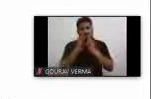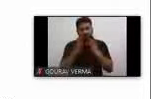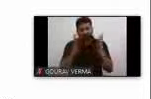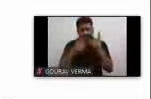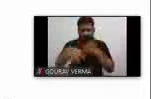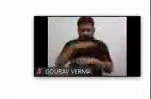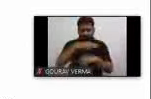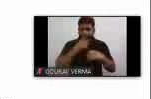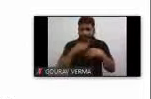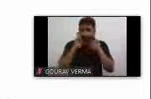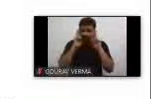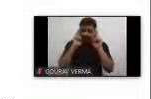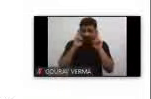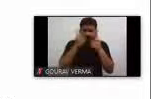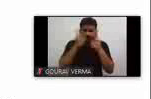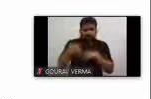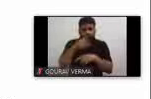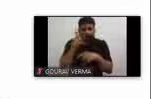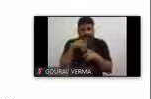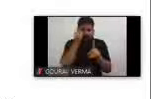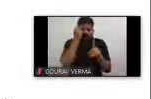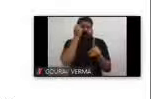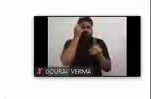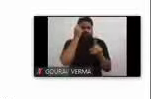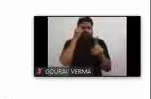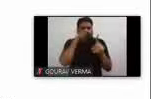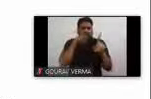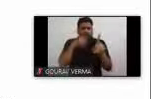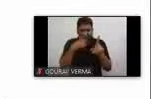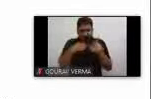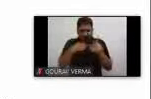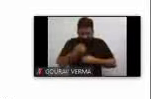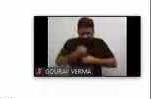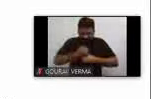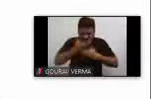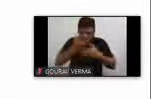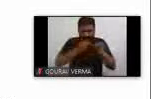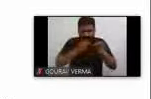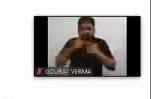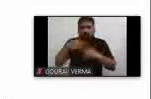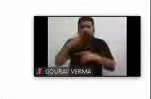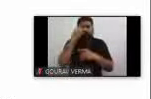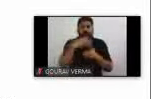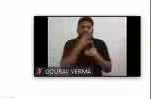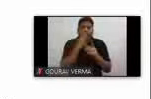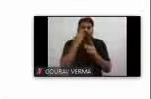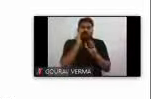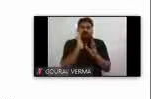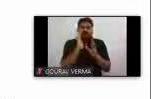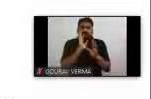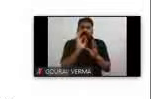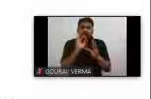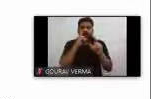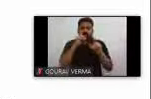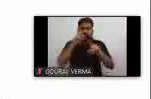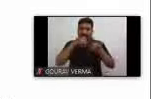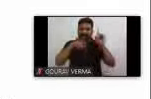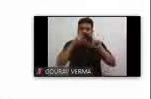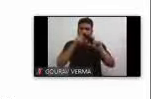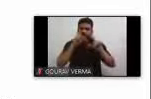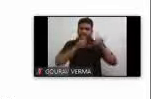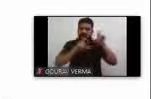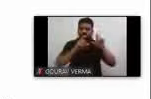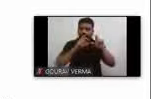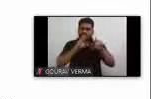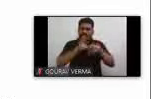I hope that you are all able to understand what I was trying to say. I know it is too much clinical information, jada nahi